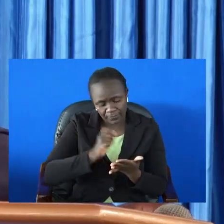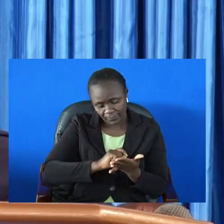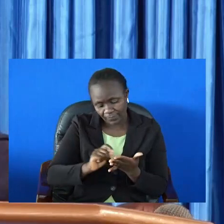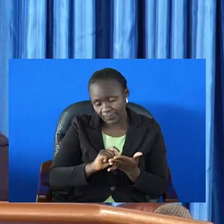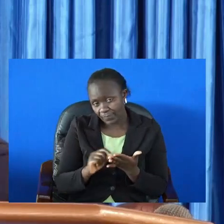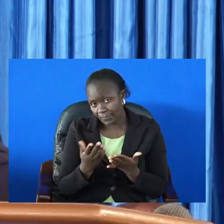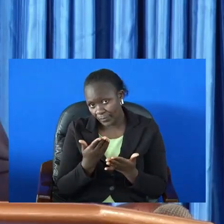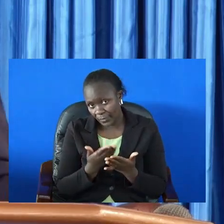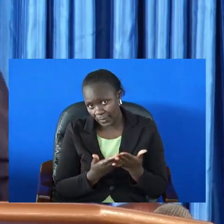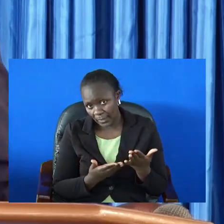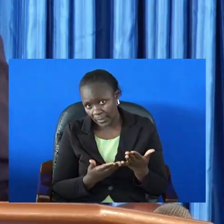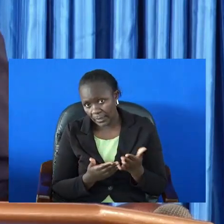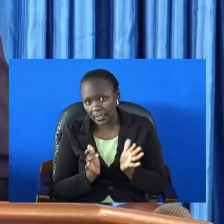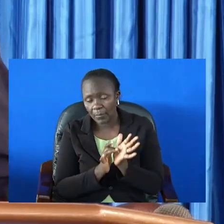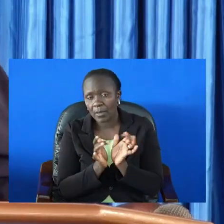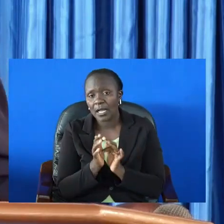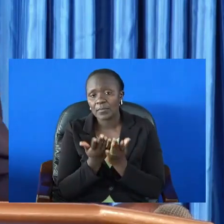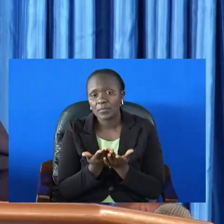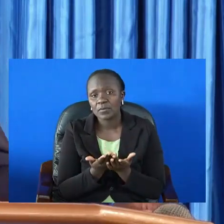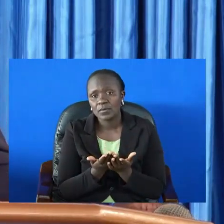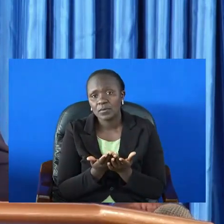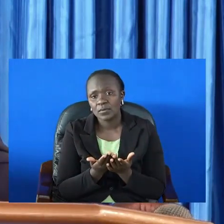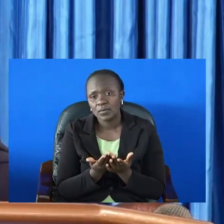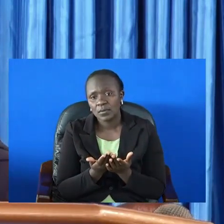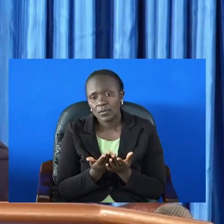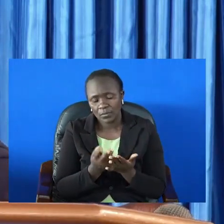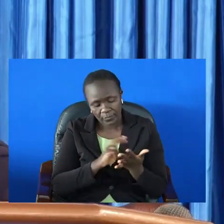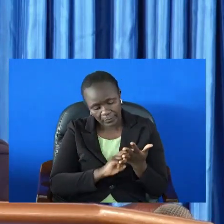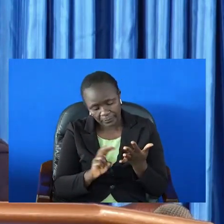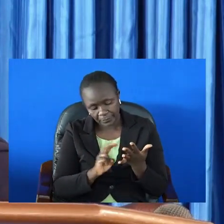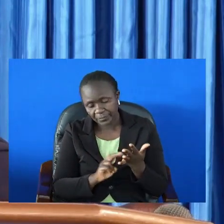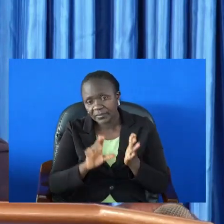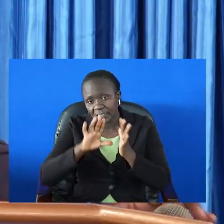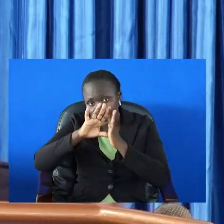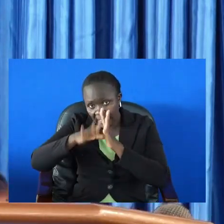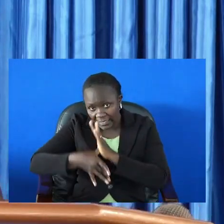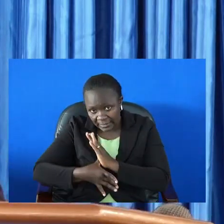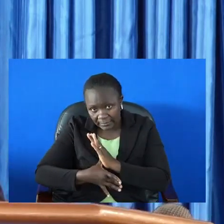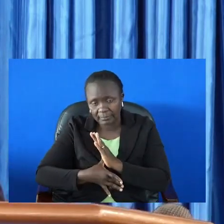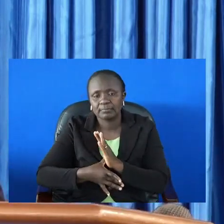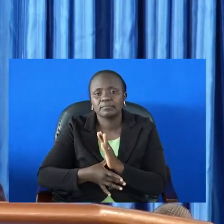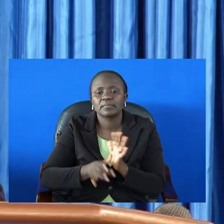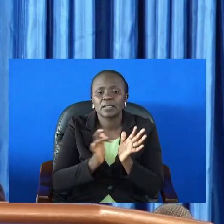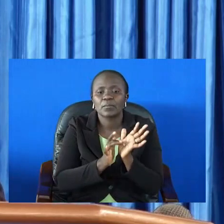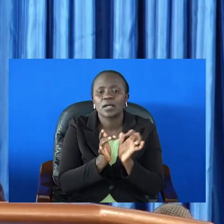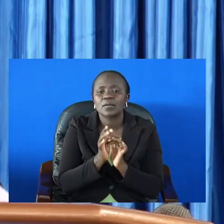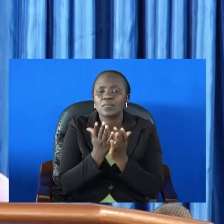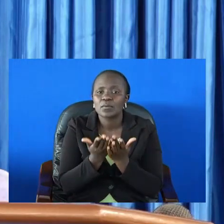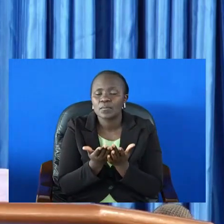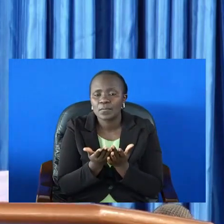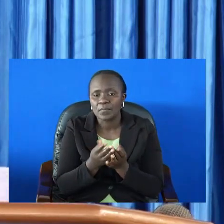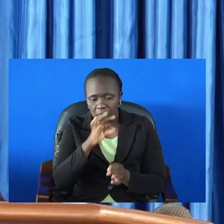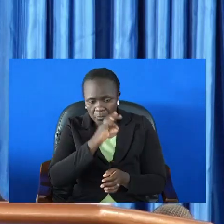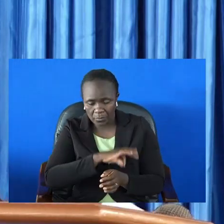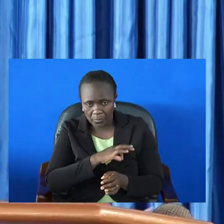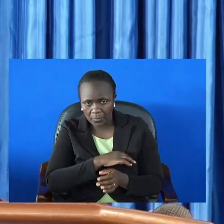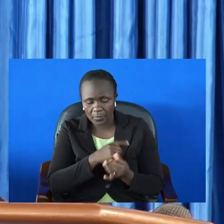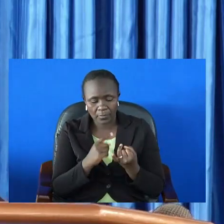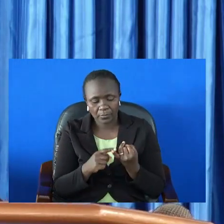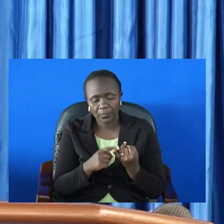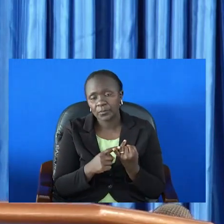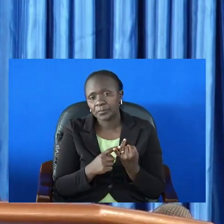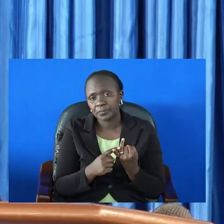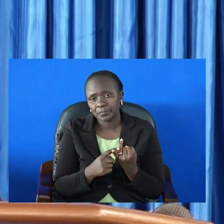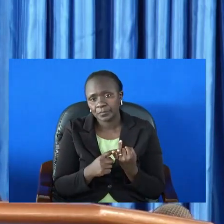probably, and a Bible, or you can read later on the scriptures of these benefits. One of the